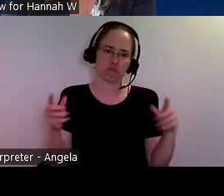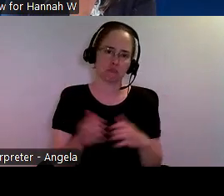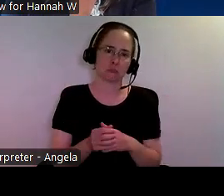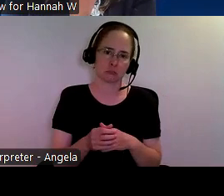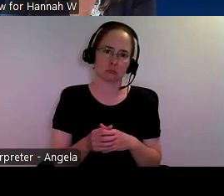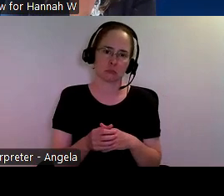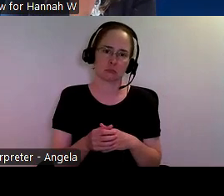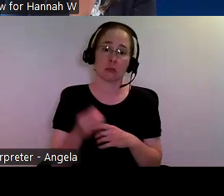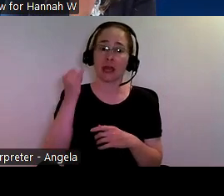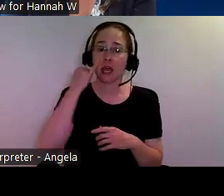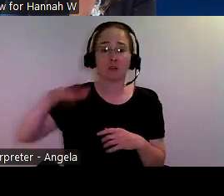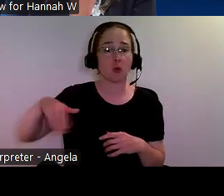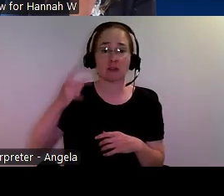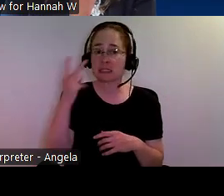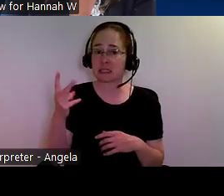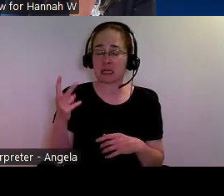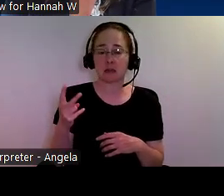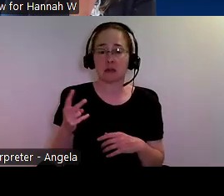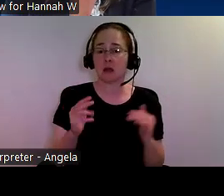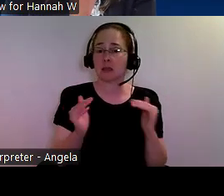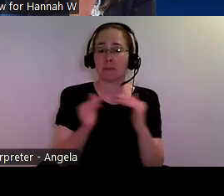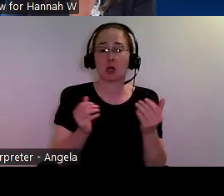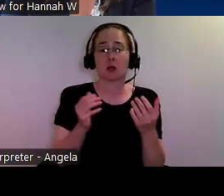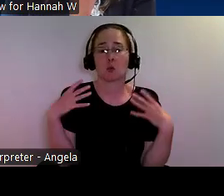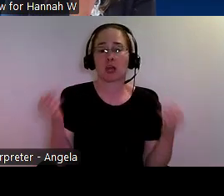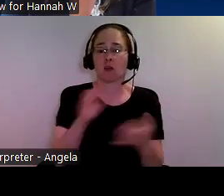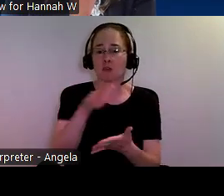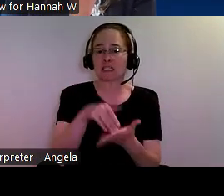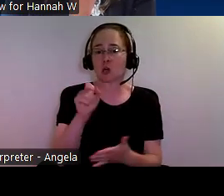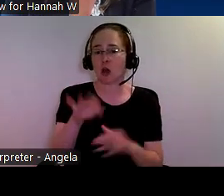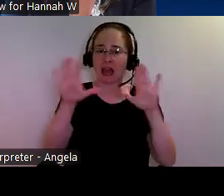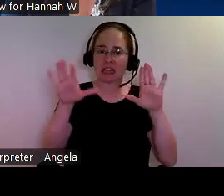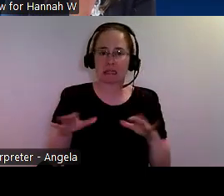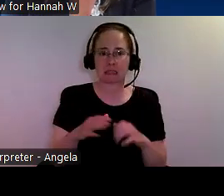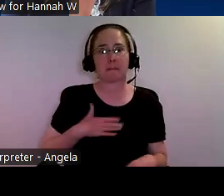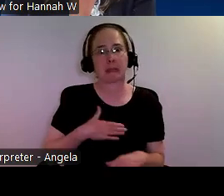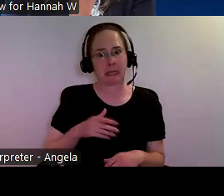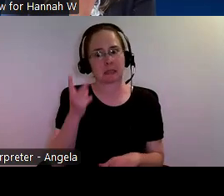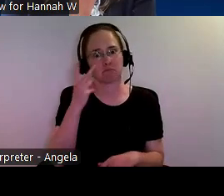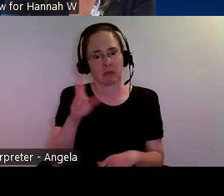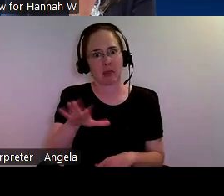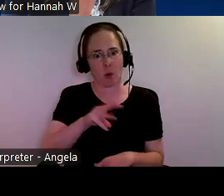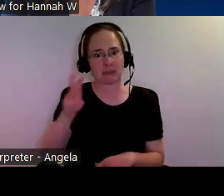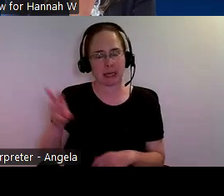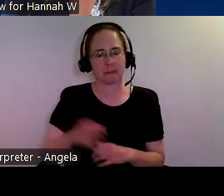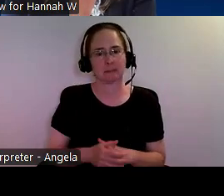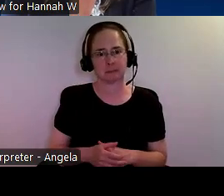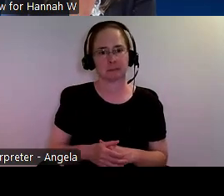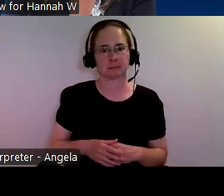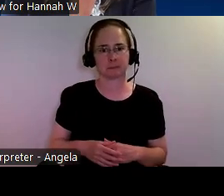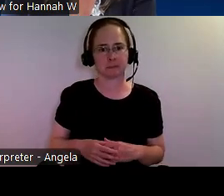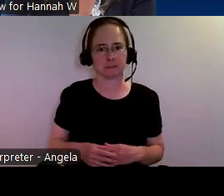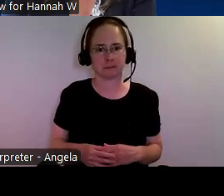if you haven't seen the Peer Recovery Center of Excellence yet, please go see the Peer Recovery Center of Excellence website. And I think I put it in the chat a couple times.